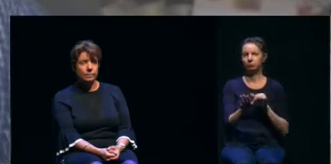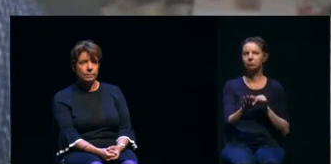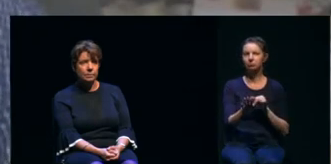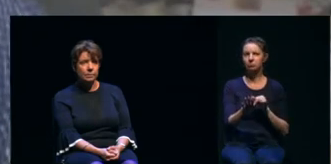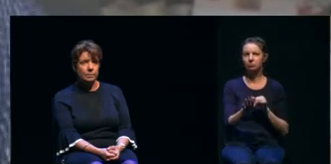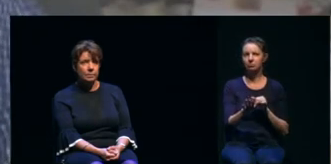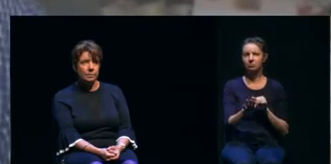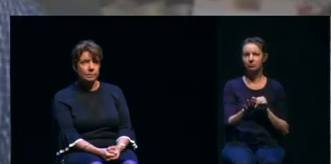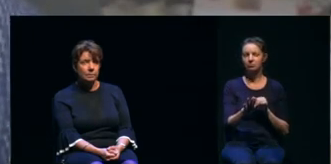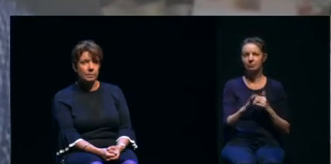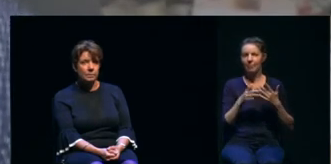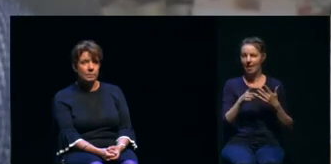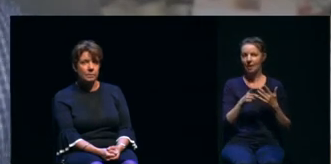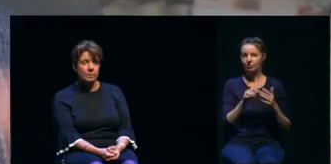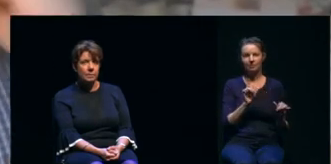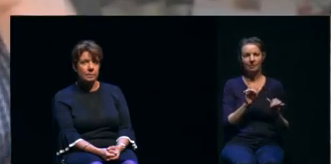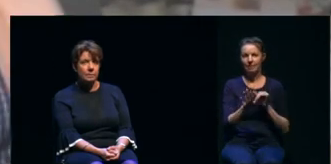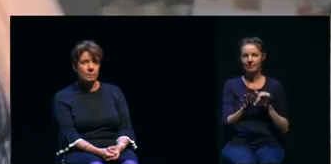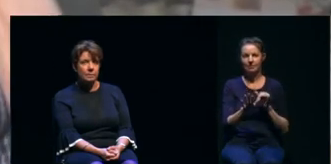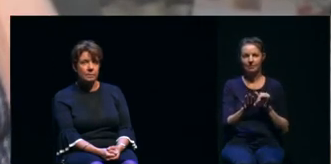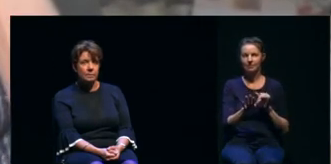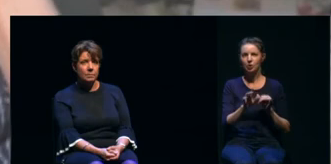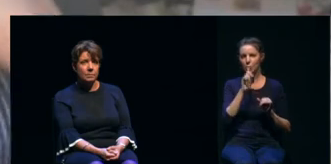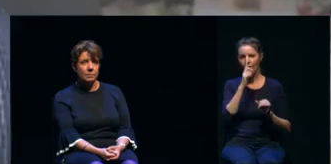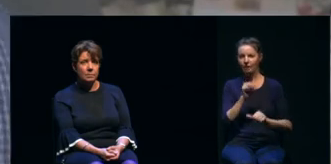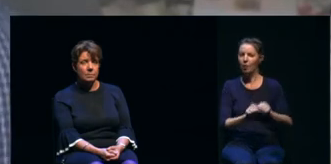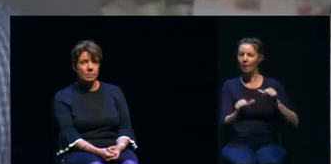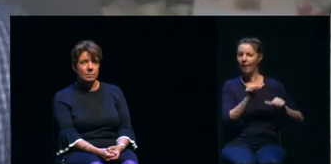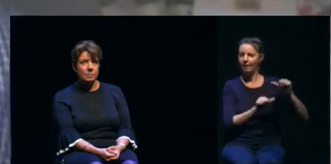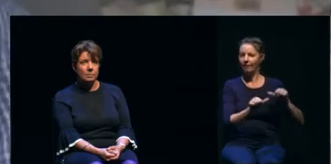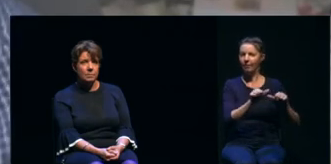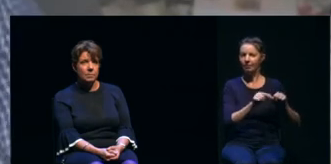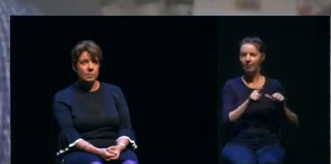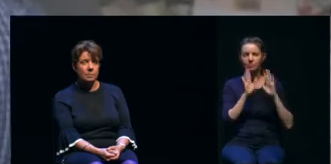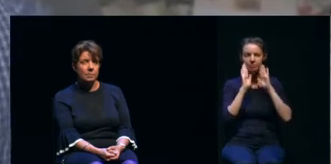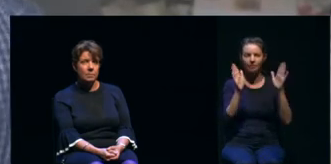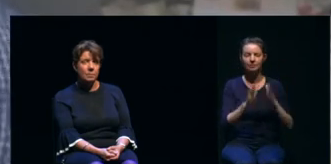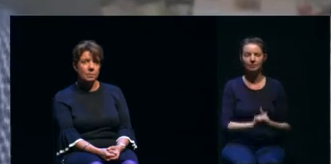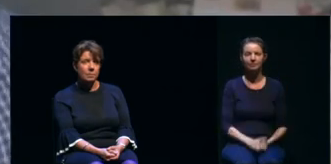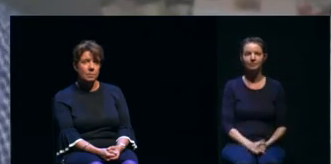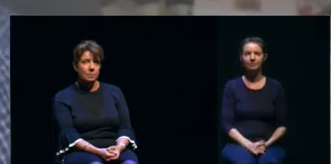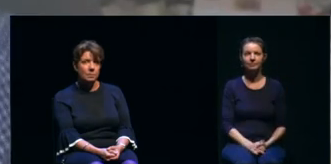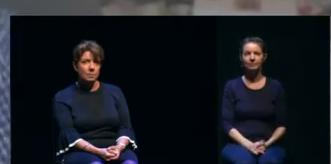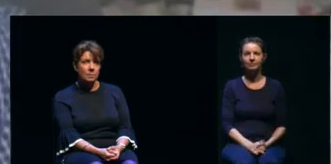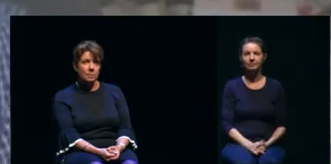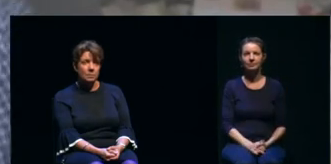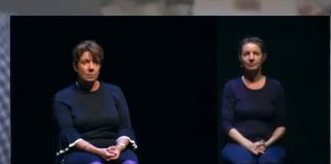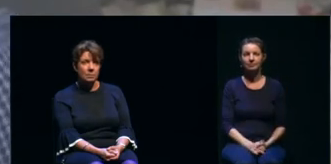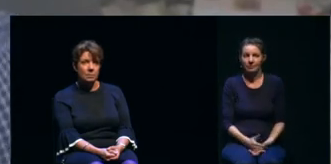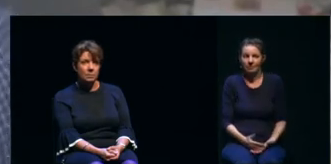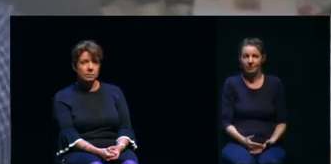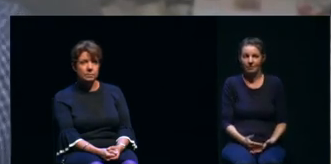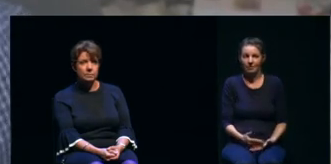kind of, you can't undo that. That genie is not, and that genie cannot go back in the bottle. So, yeah, I mean, basically all the